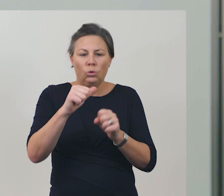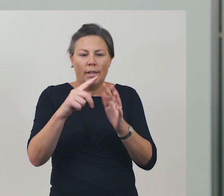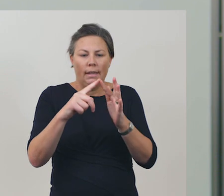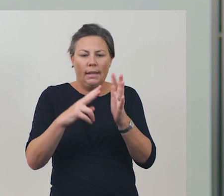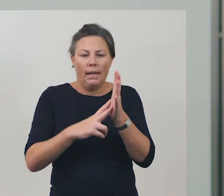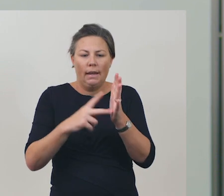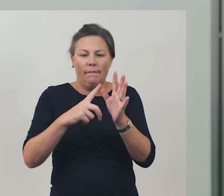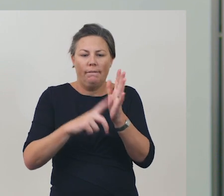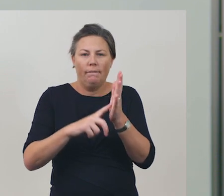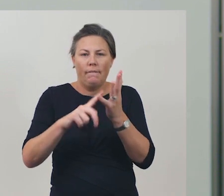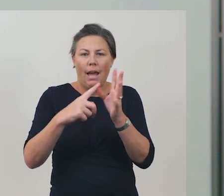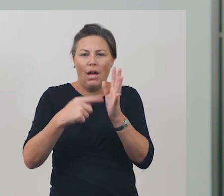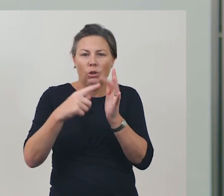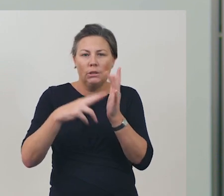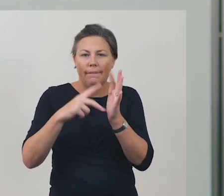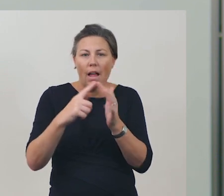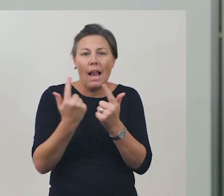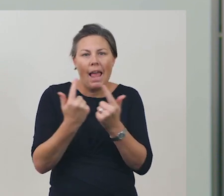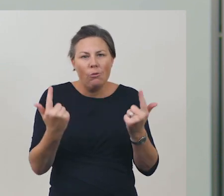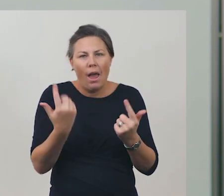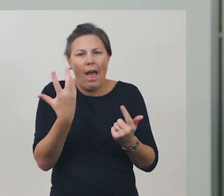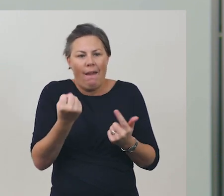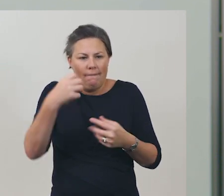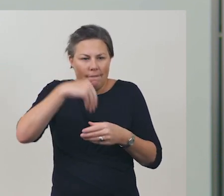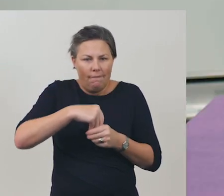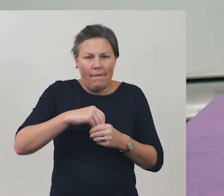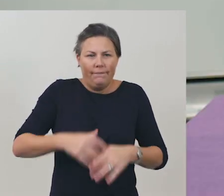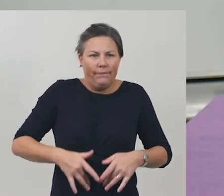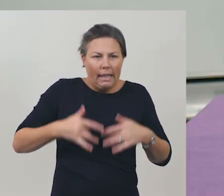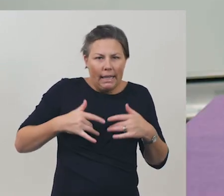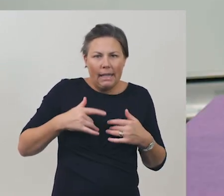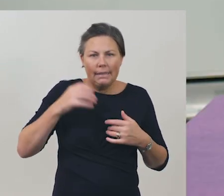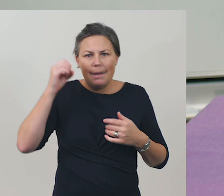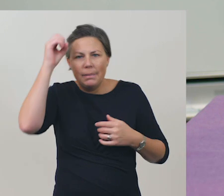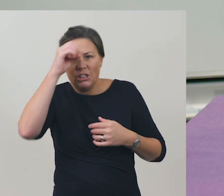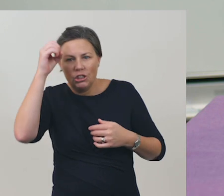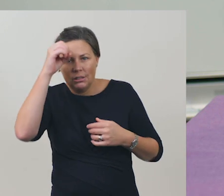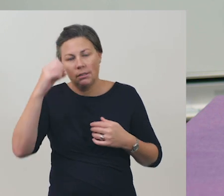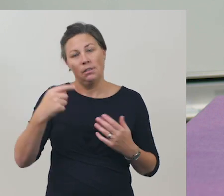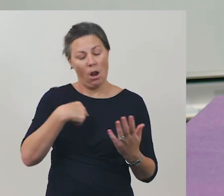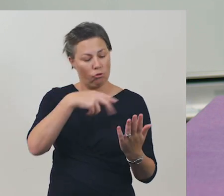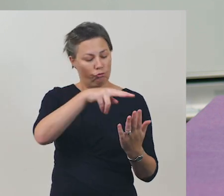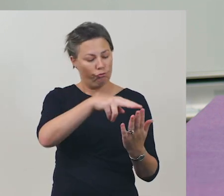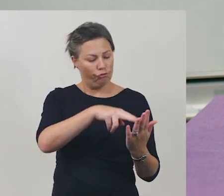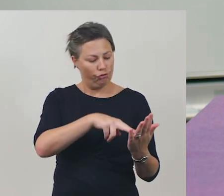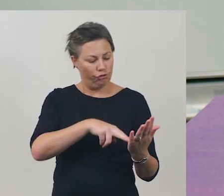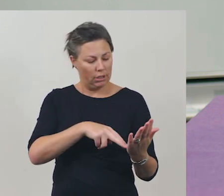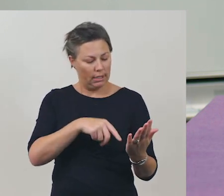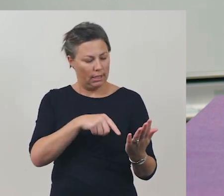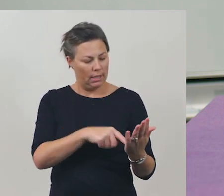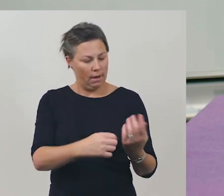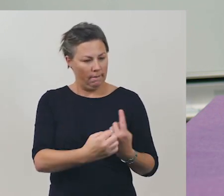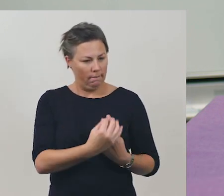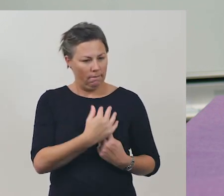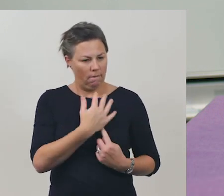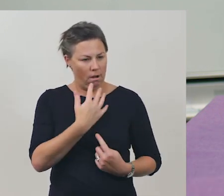expressing an opinion and feelings about Corbyn's holiday to the farm. As readers, we are influenced to understand that the holiday was a